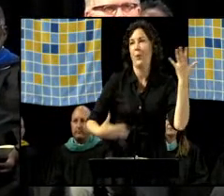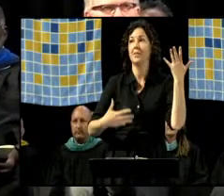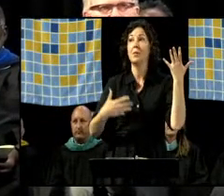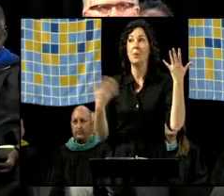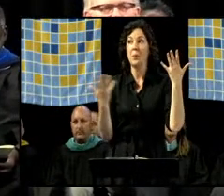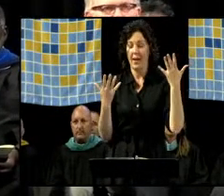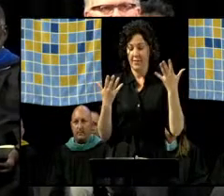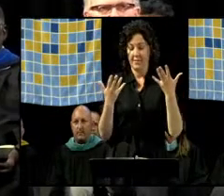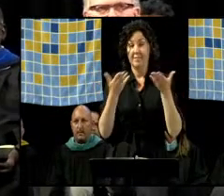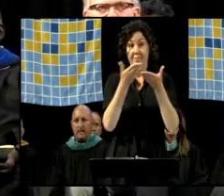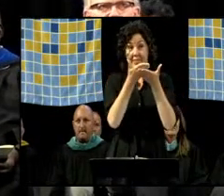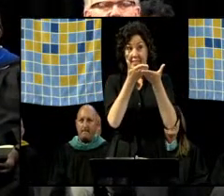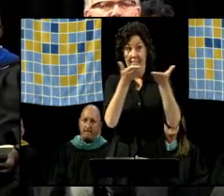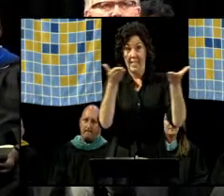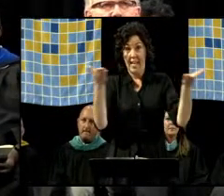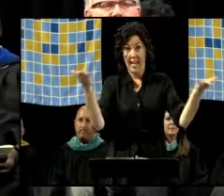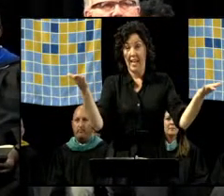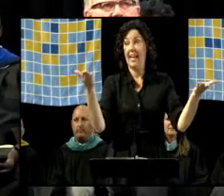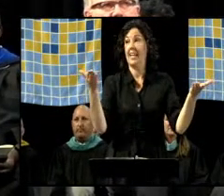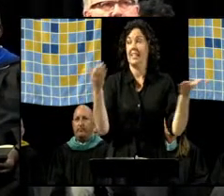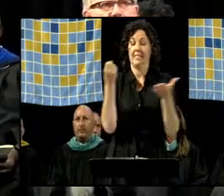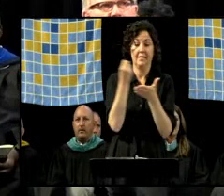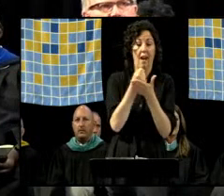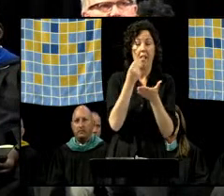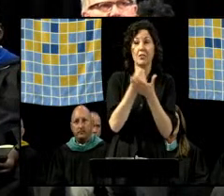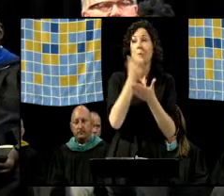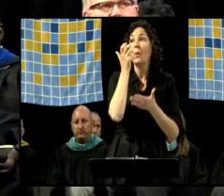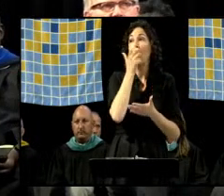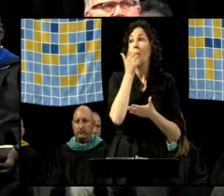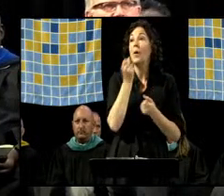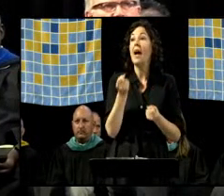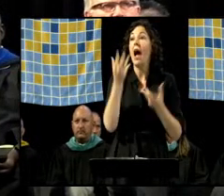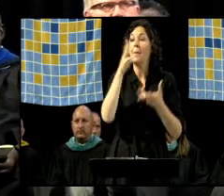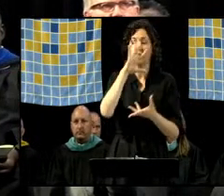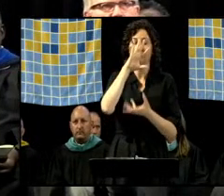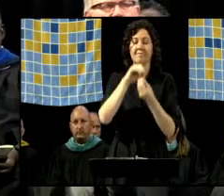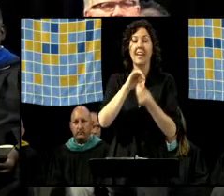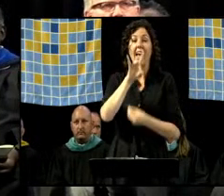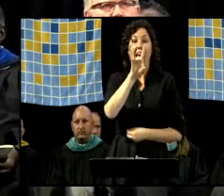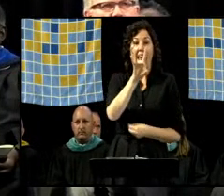The students seated before you have been awarded